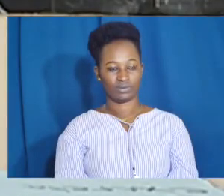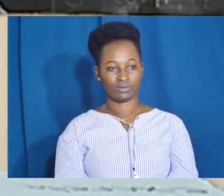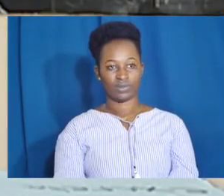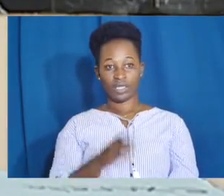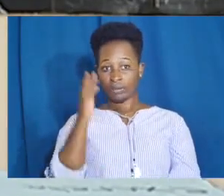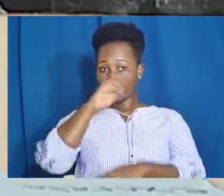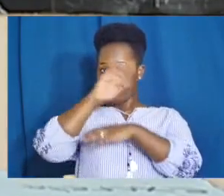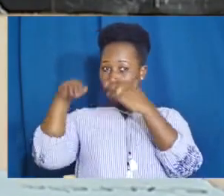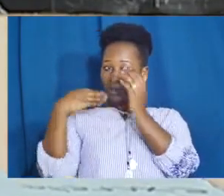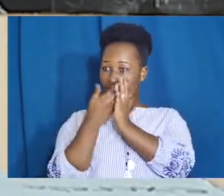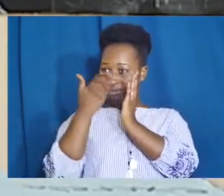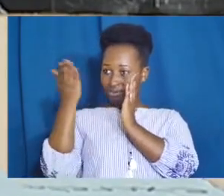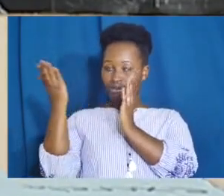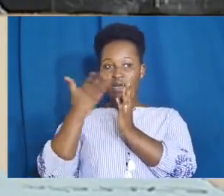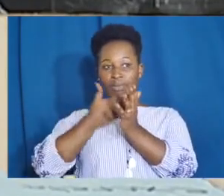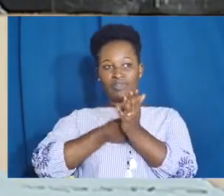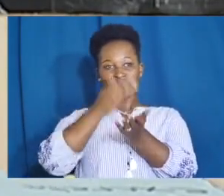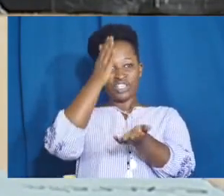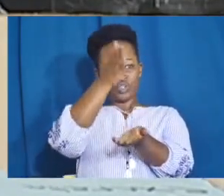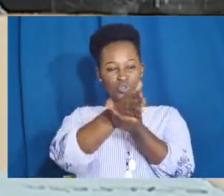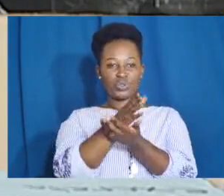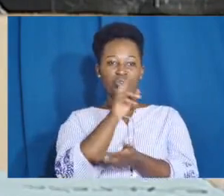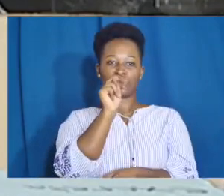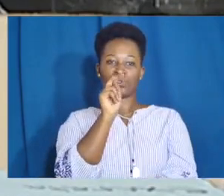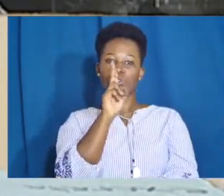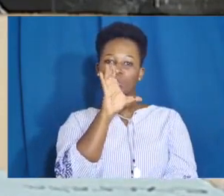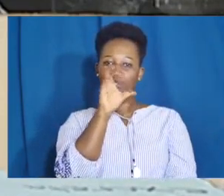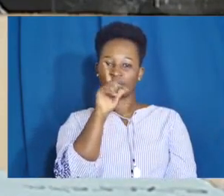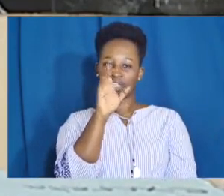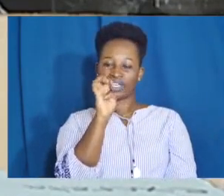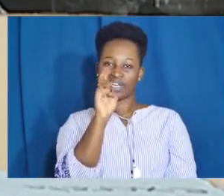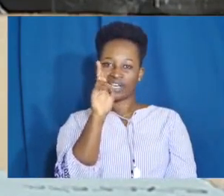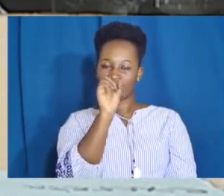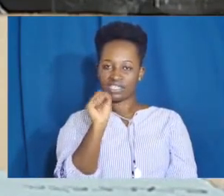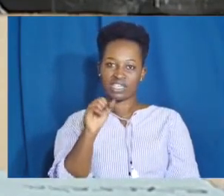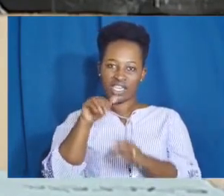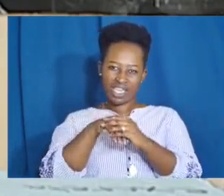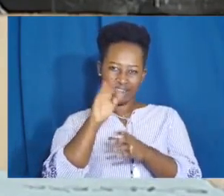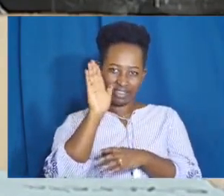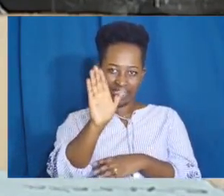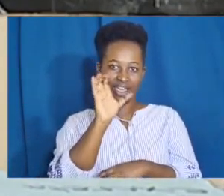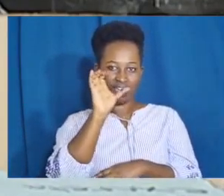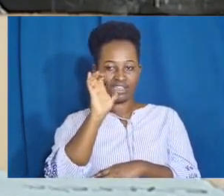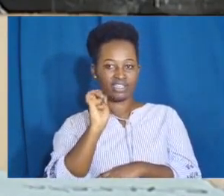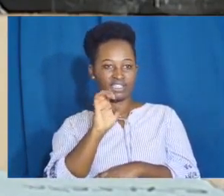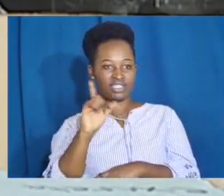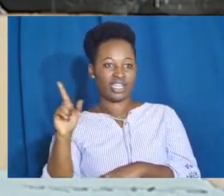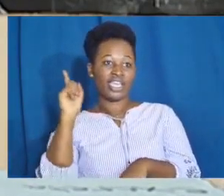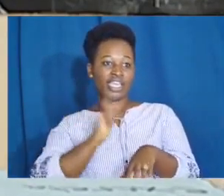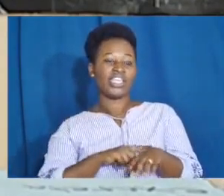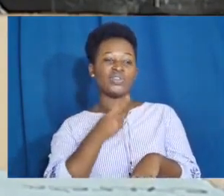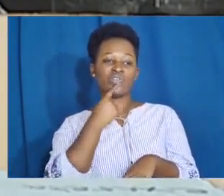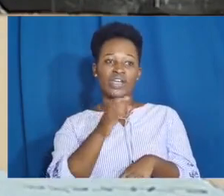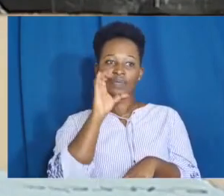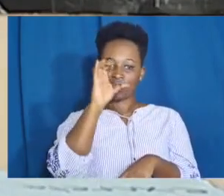in their cells. When it comes to cell structure, when we talk about cell